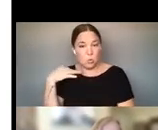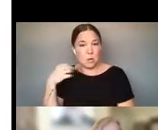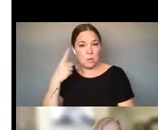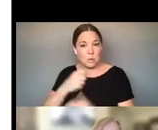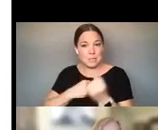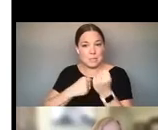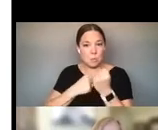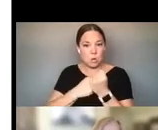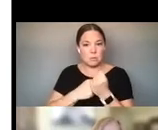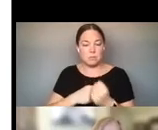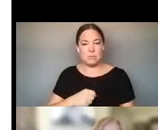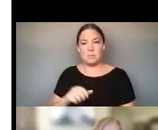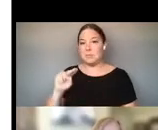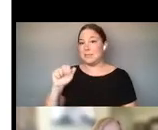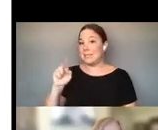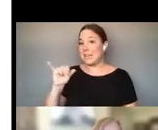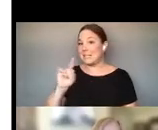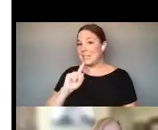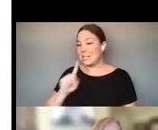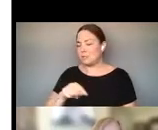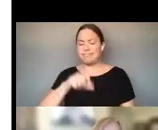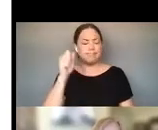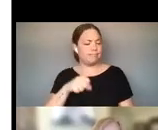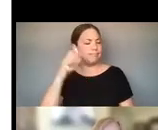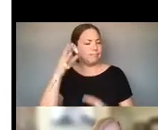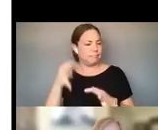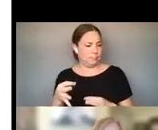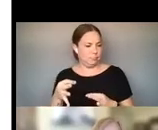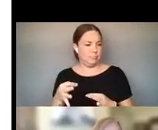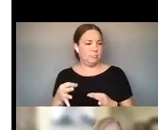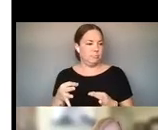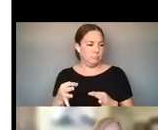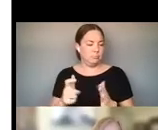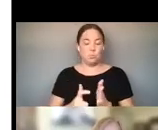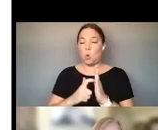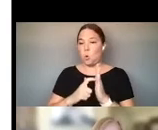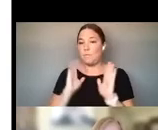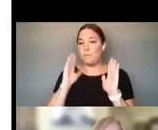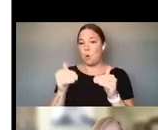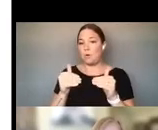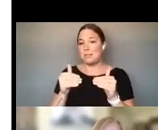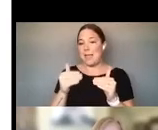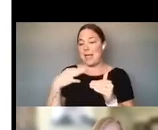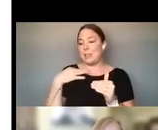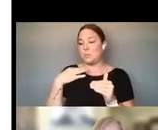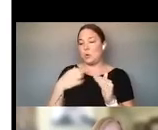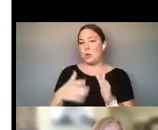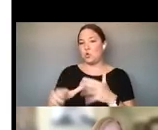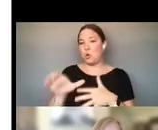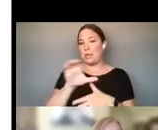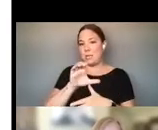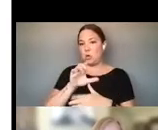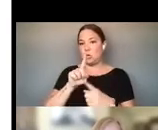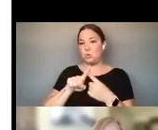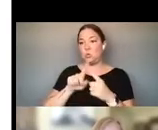Absolutely. You just really have to focus on the eligibility criteria to apply. So your